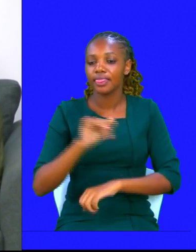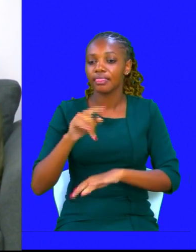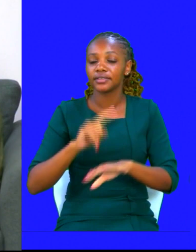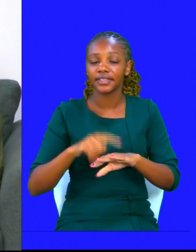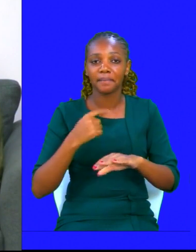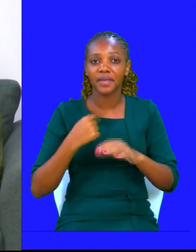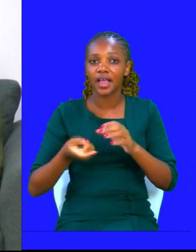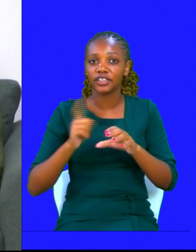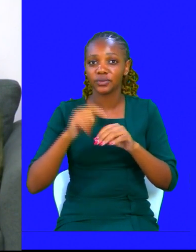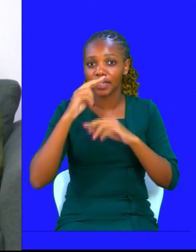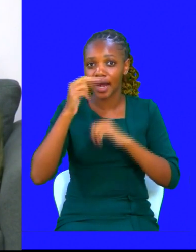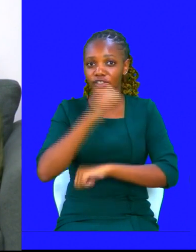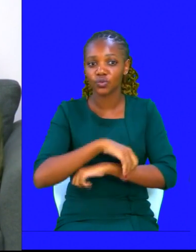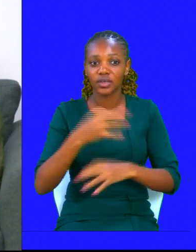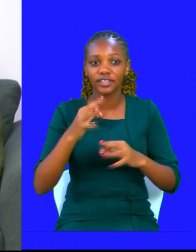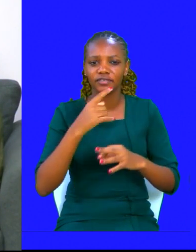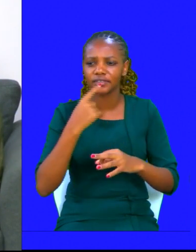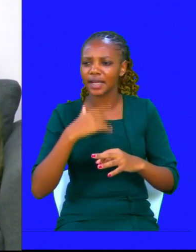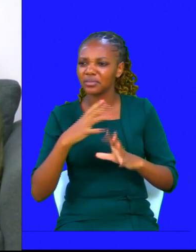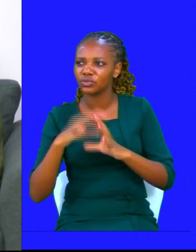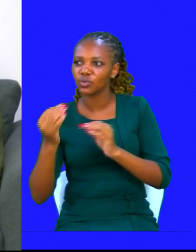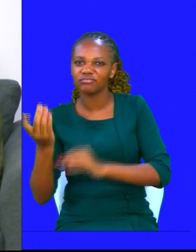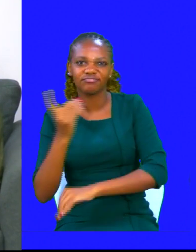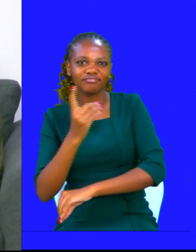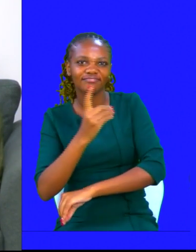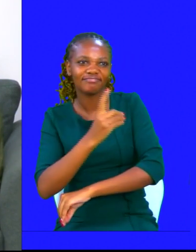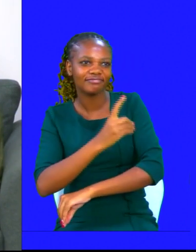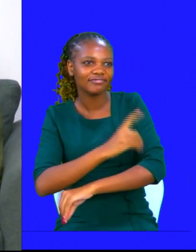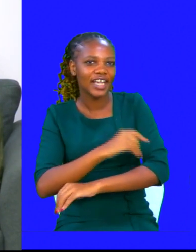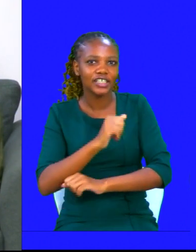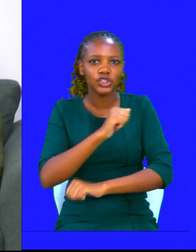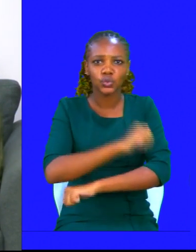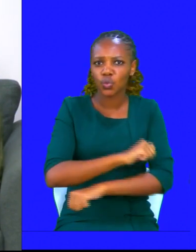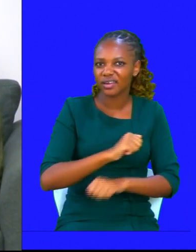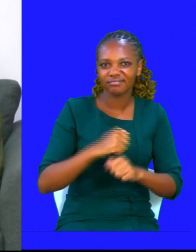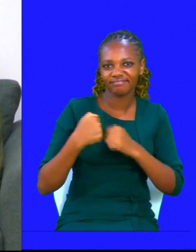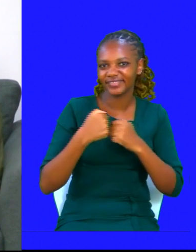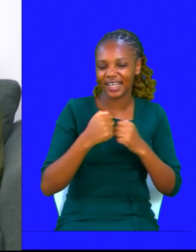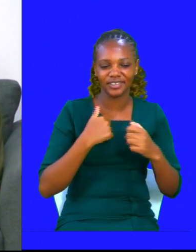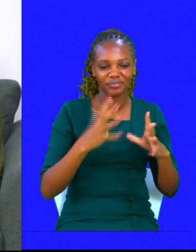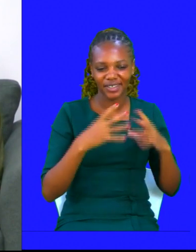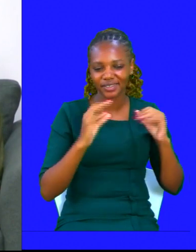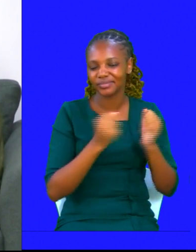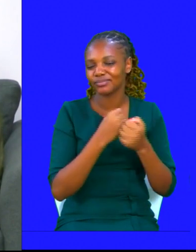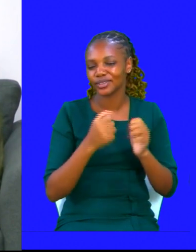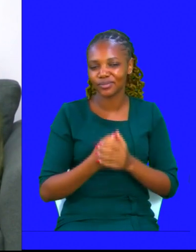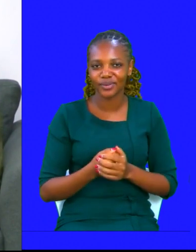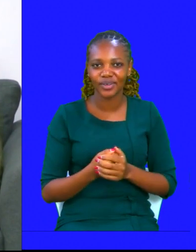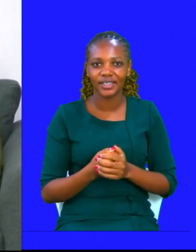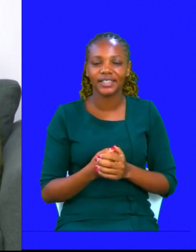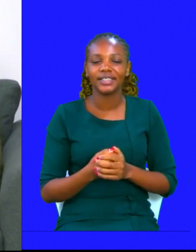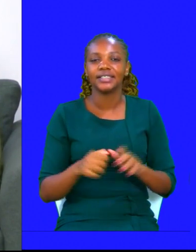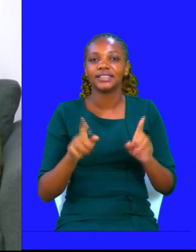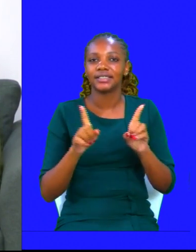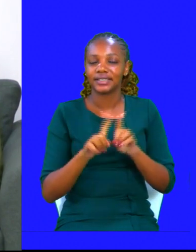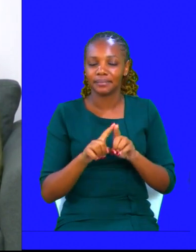high school, if you tell me to go to a day school, it would have been so challenging. And another thing, from when